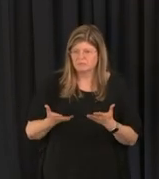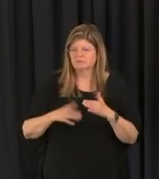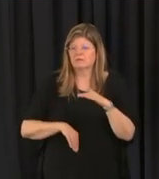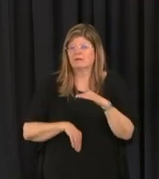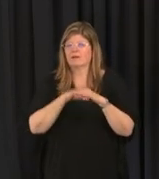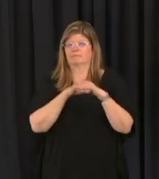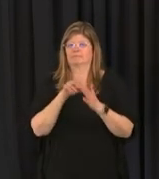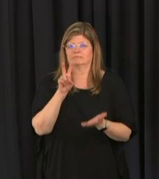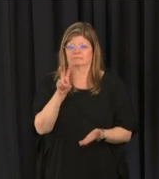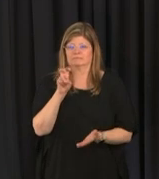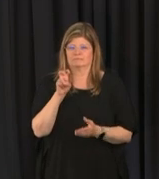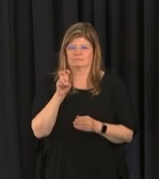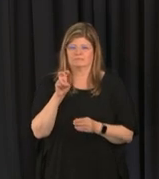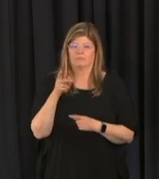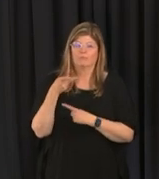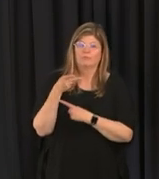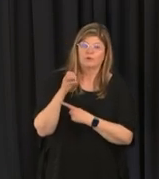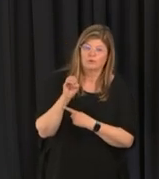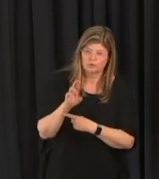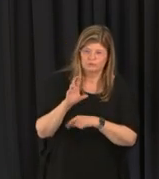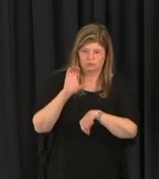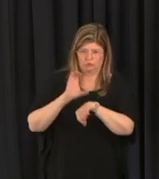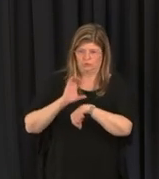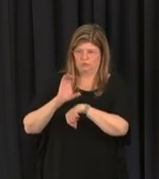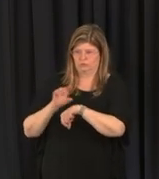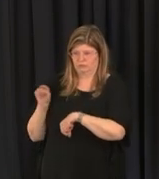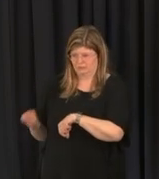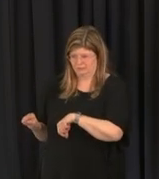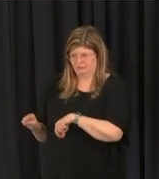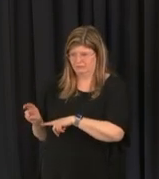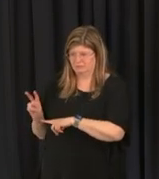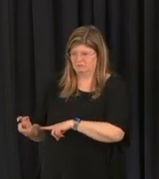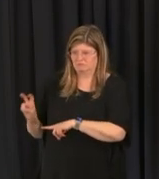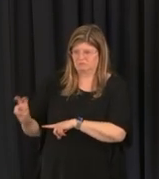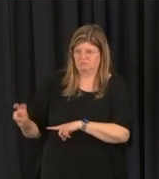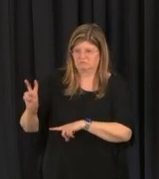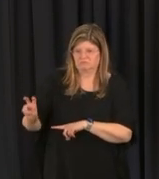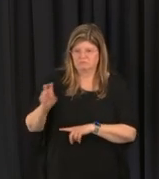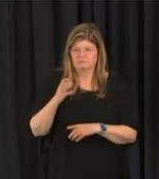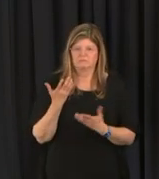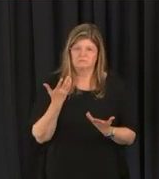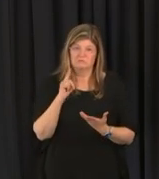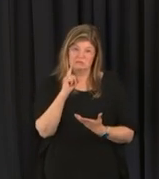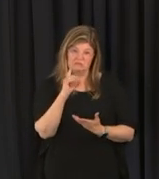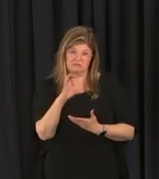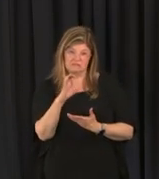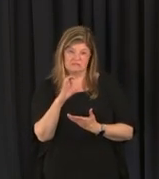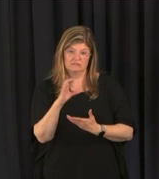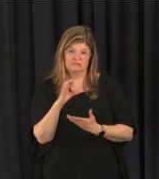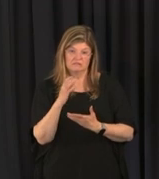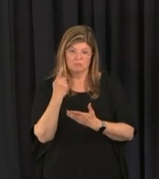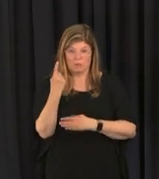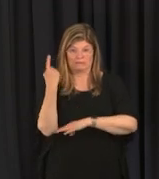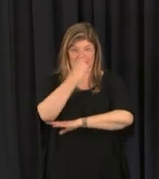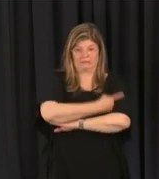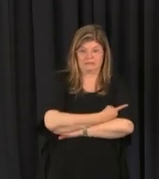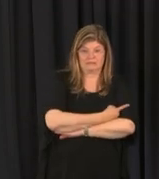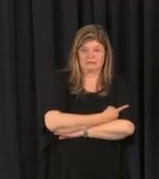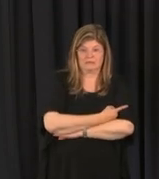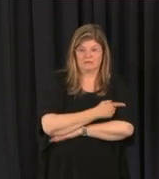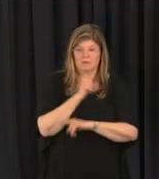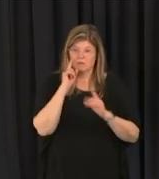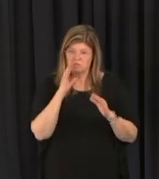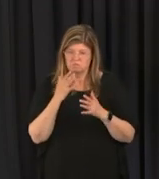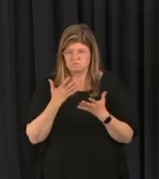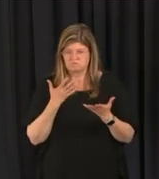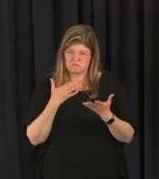200 people per site. And that breaks out to about 100 people per day. Some people have done more than that. 140, I think,